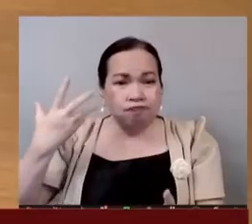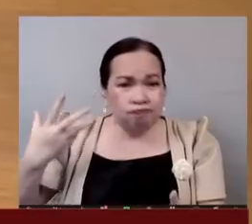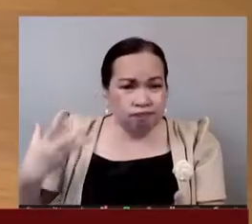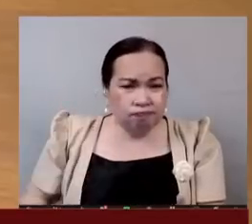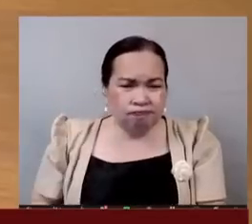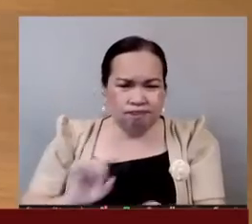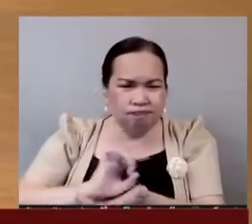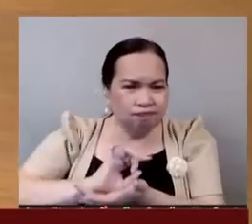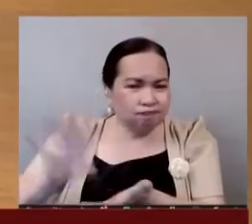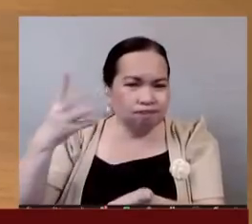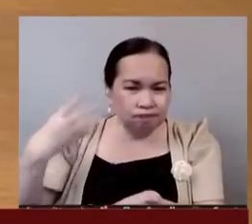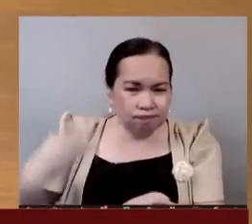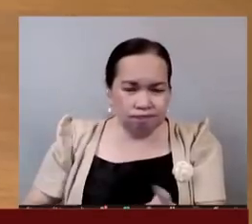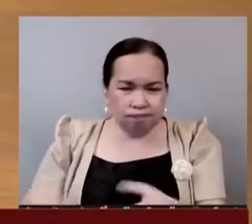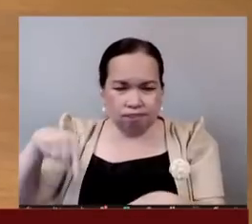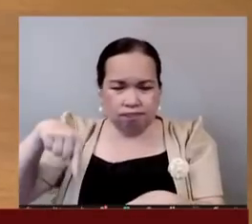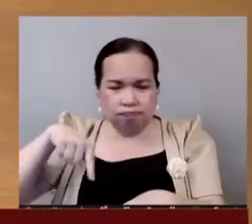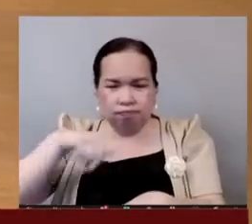government.